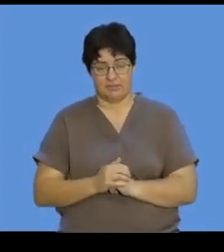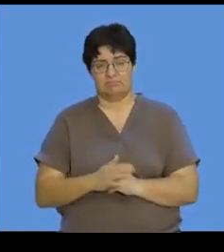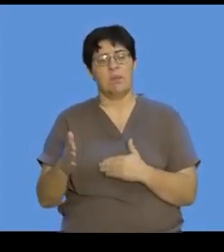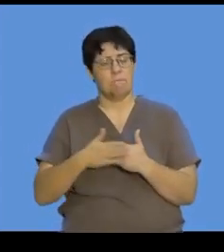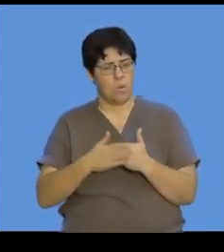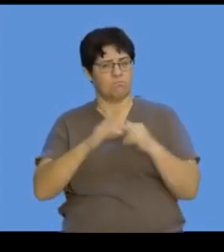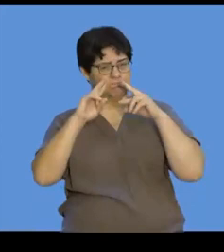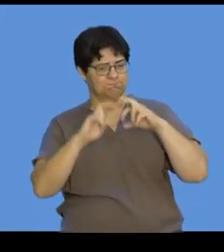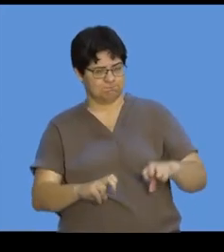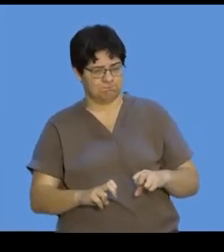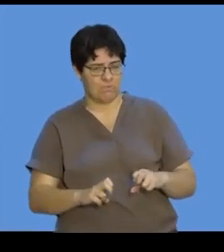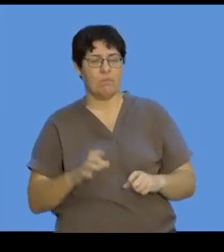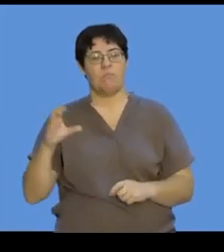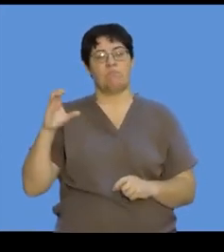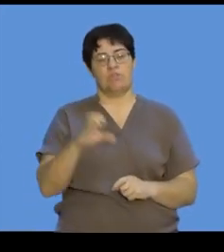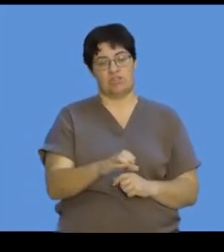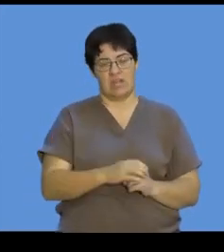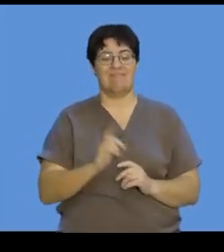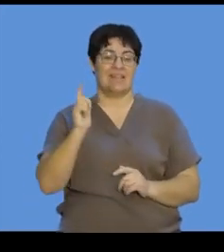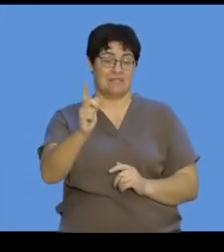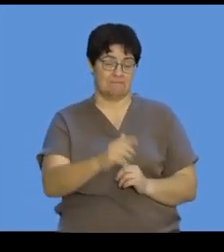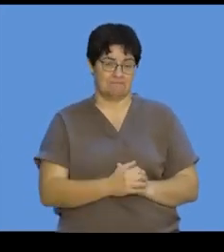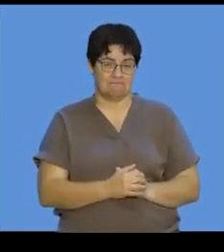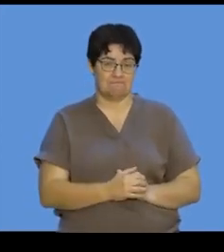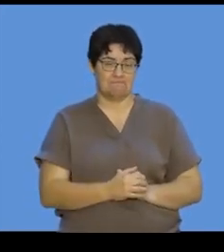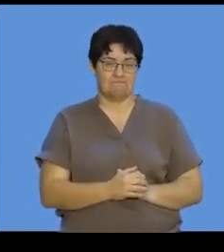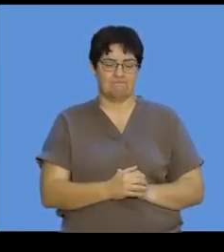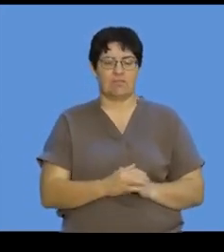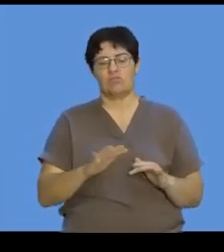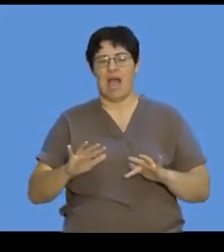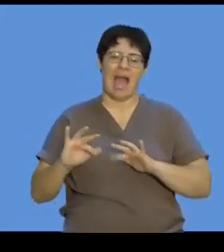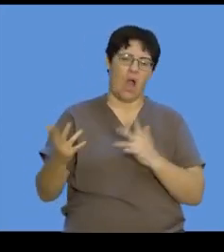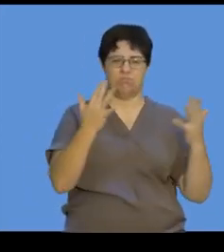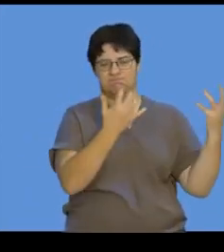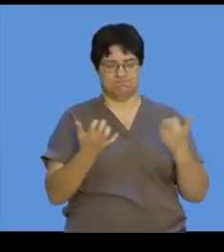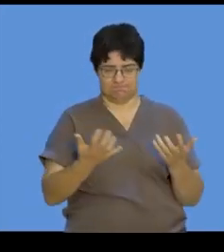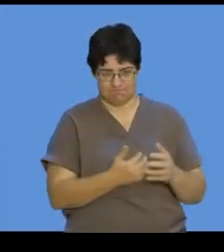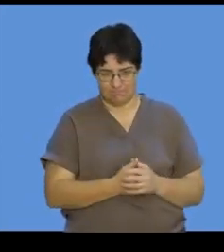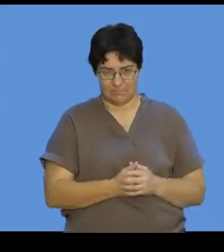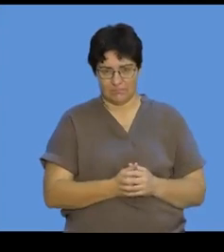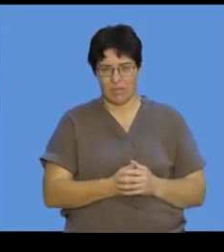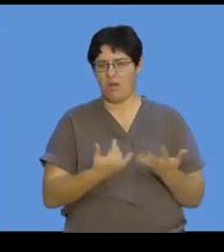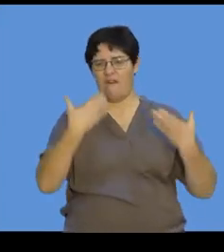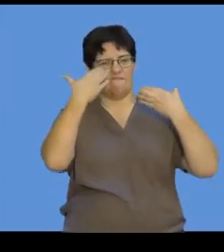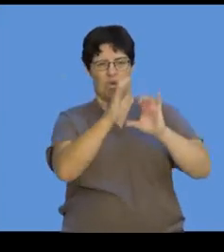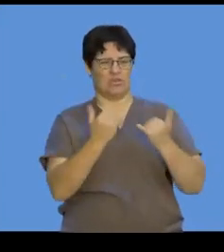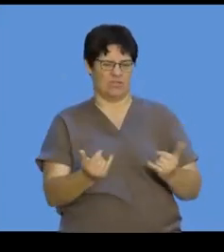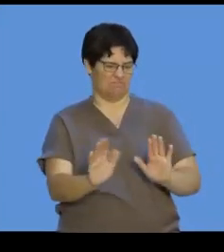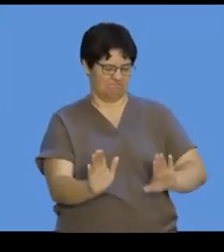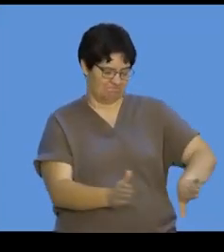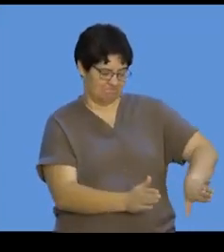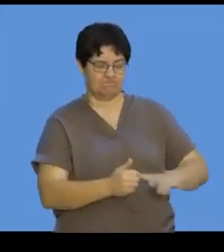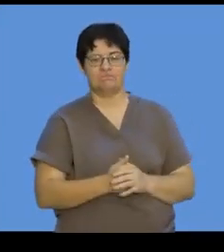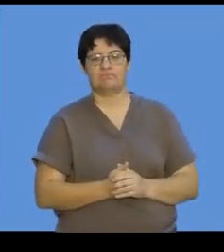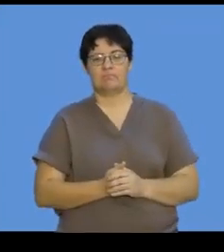about, pressure at a later stage, but in terms of calculations and whatnot, but it's not our focus for today. Okay, so